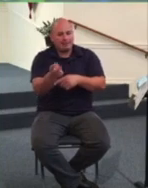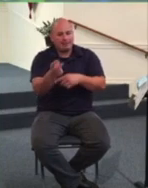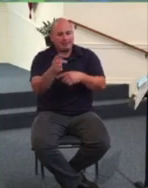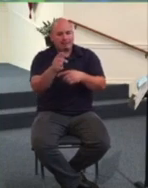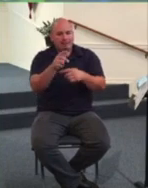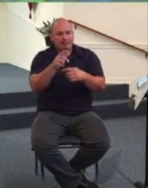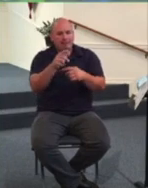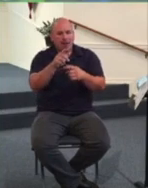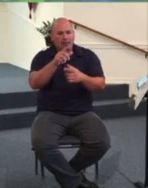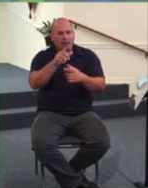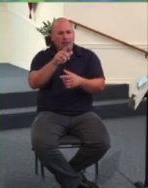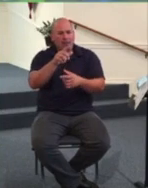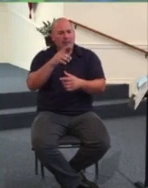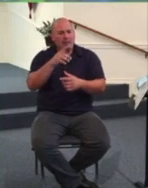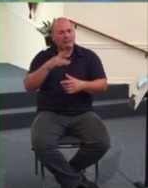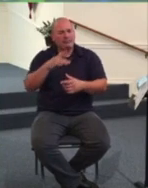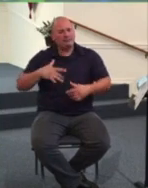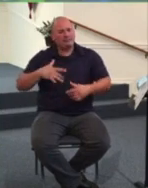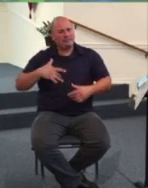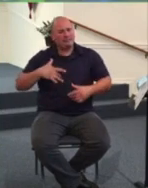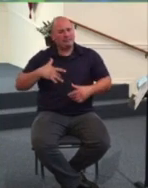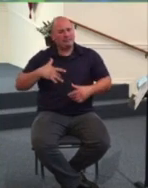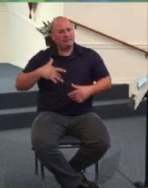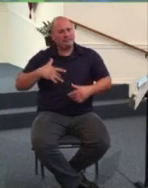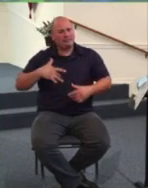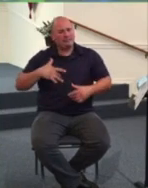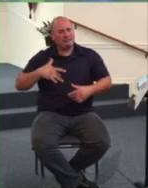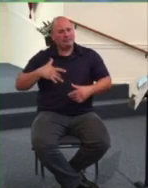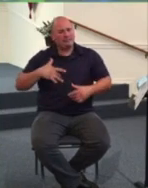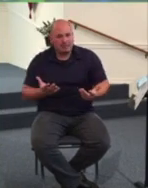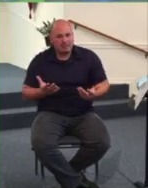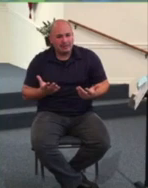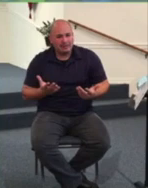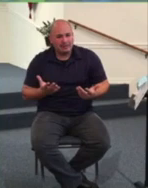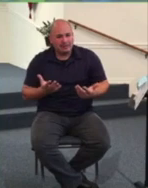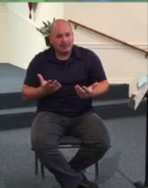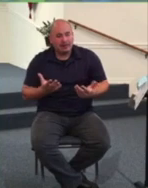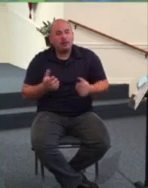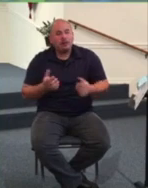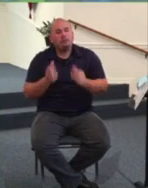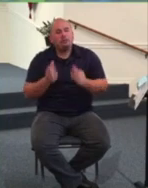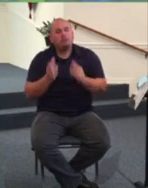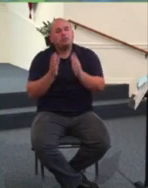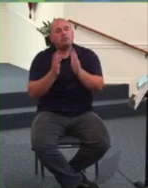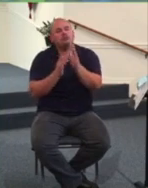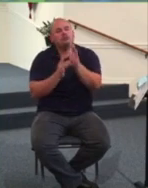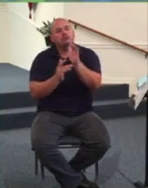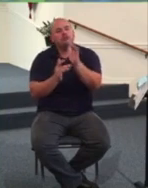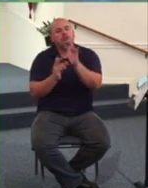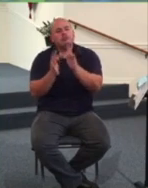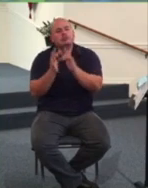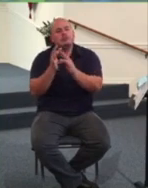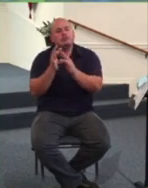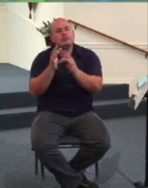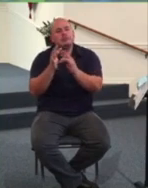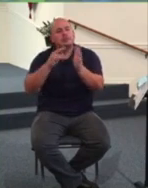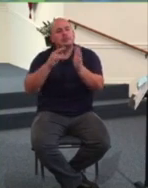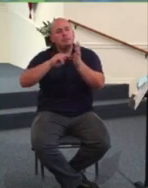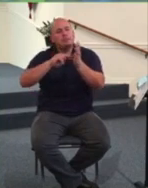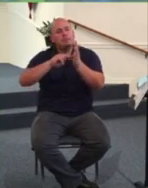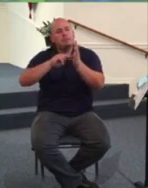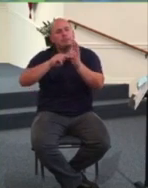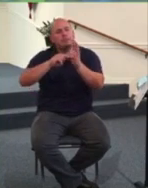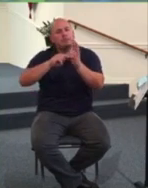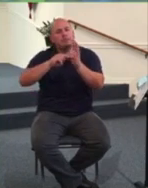What is Jesus trying to say? Well, Jesus is saying that your relationship with God is